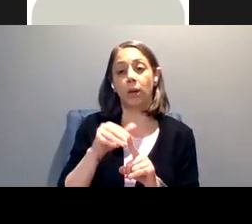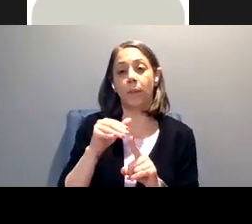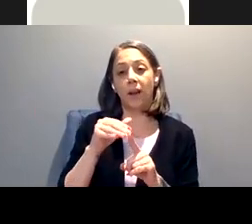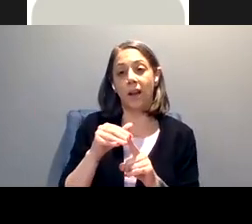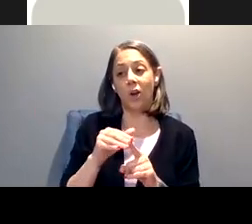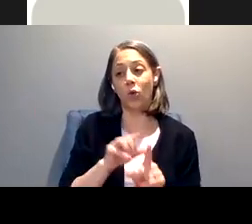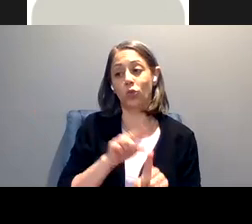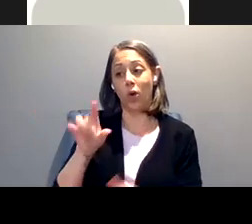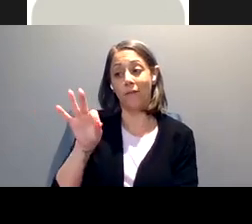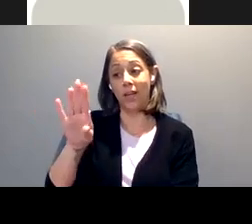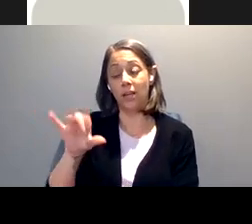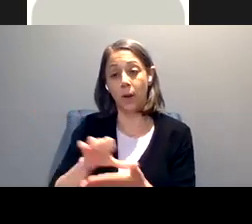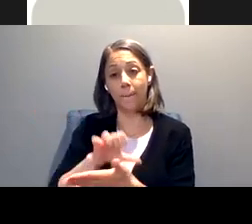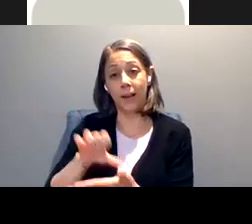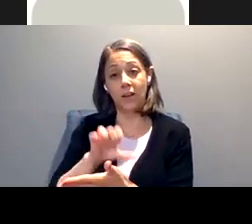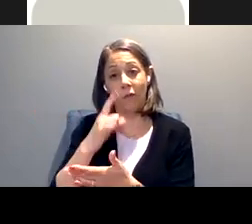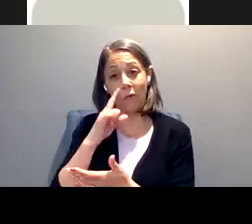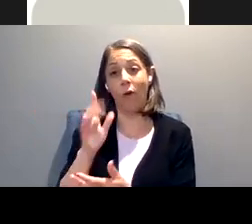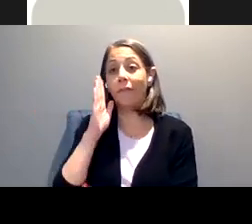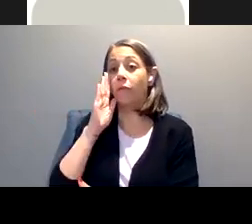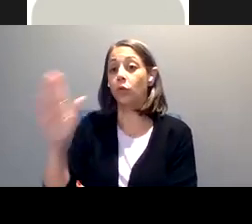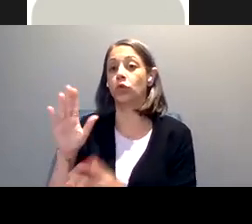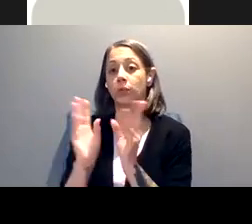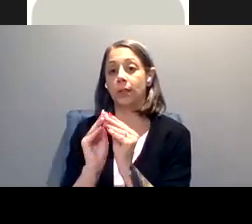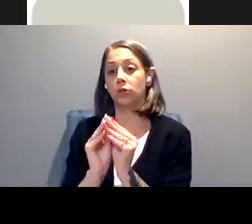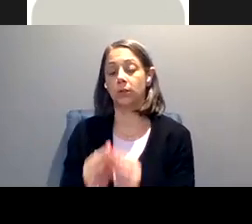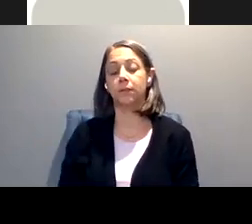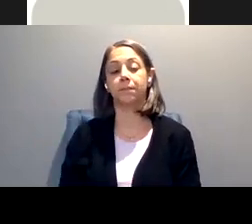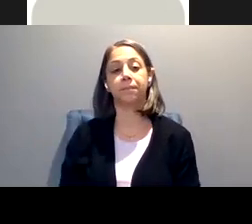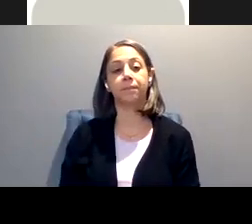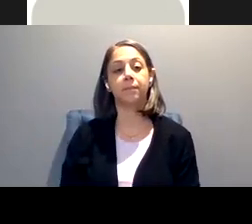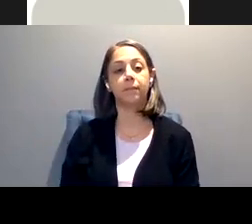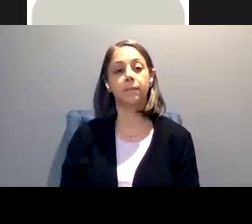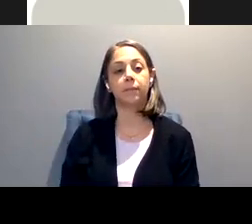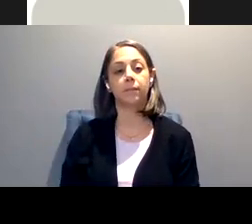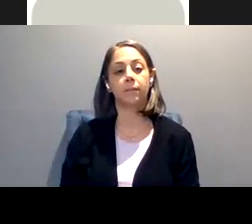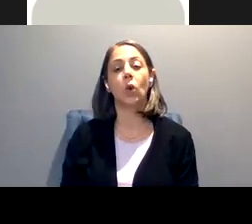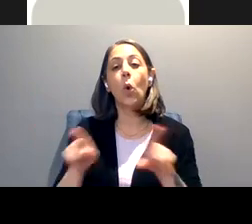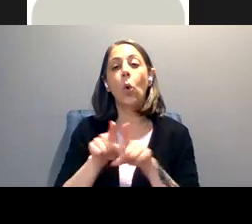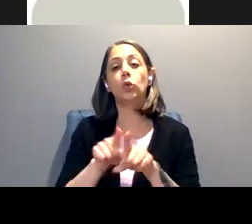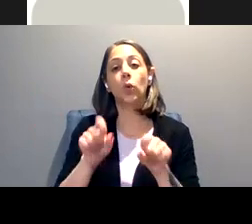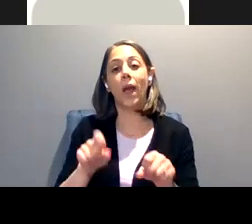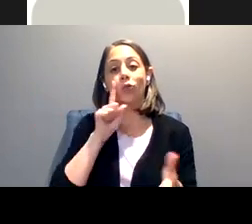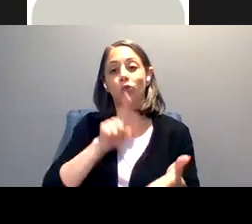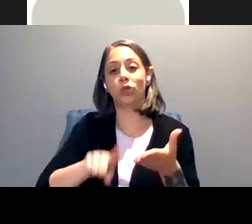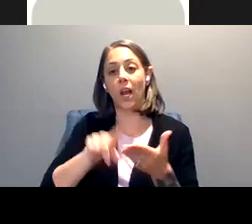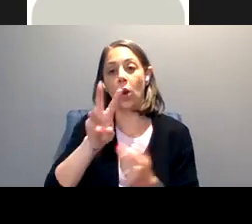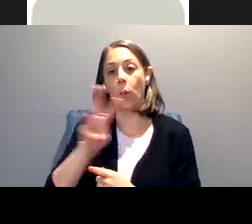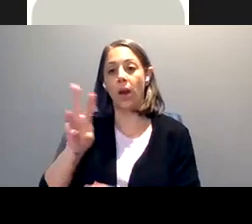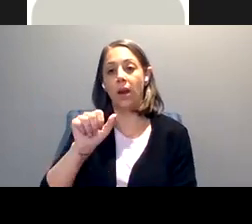information about other upcoming sessions. And you can also check our website at